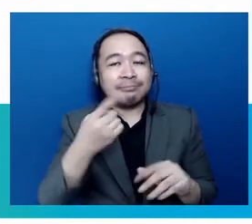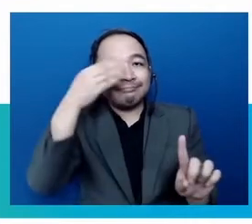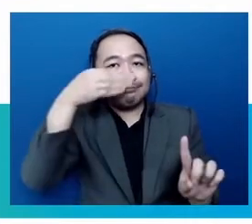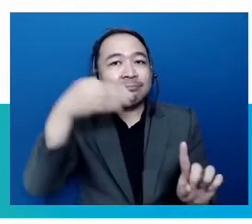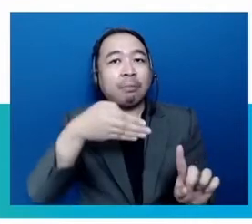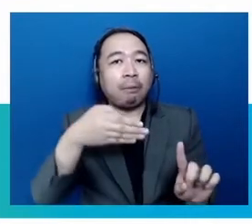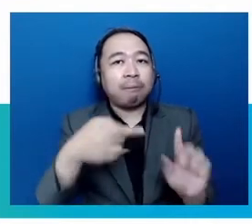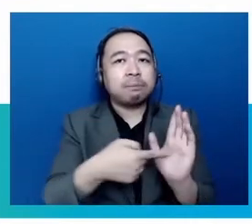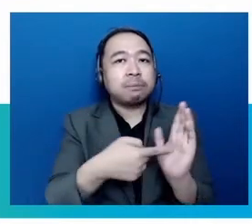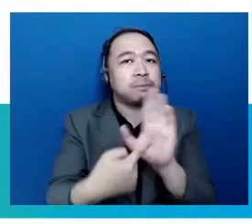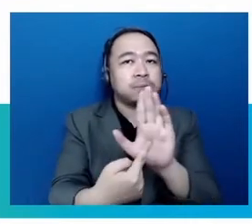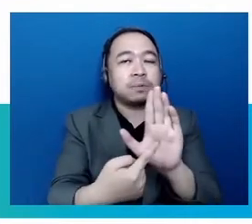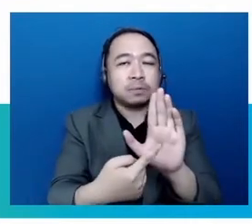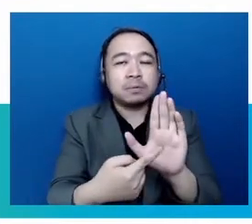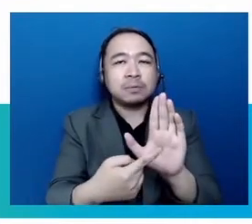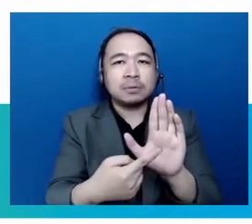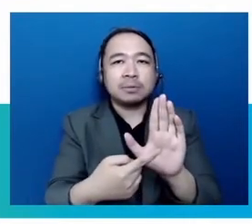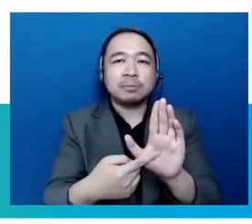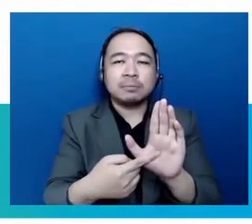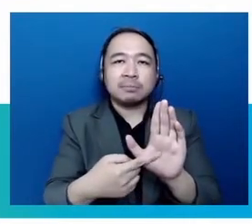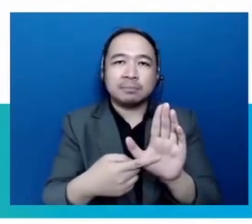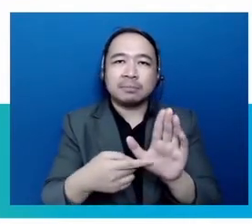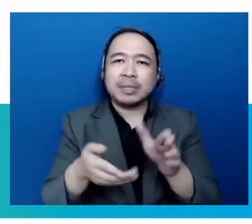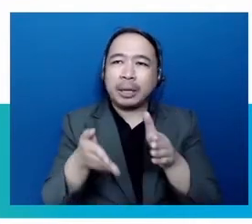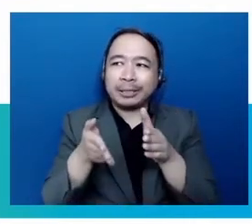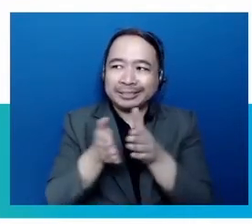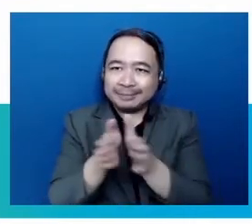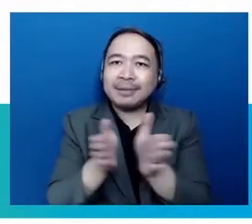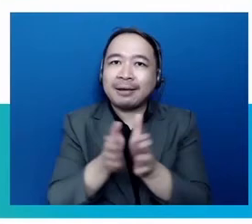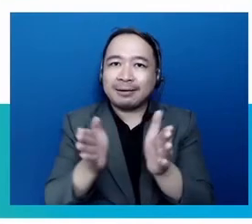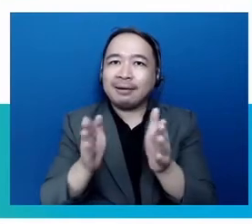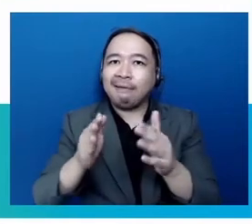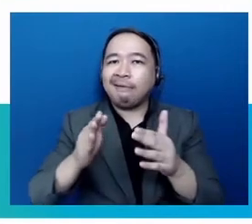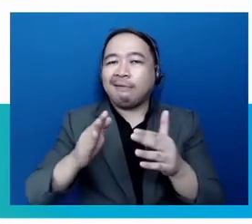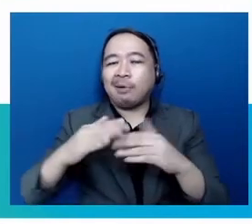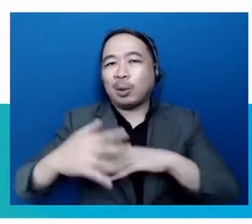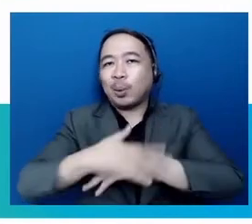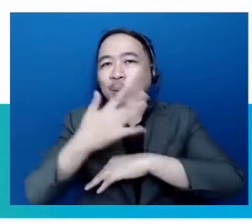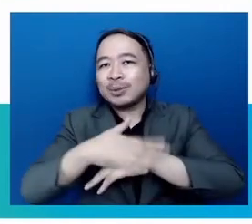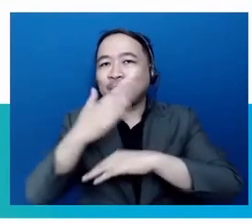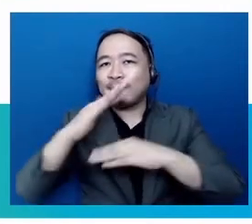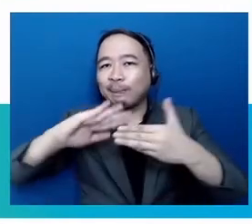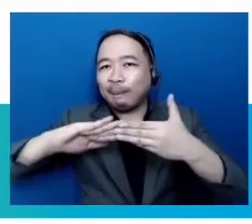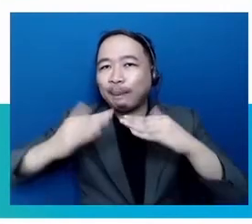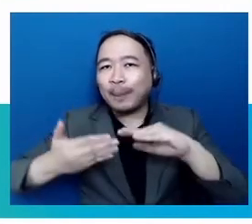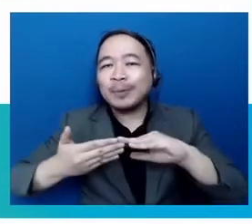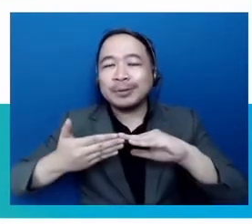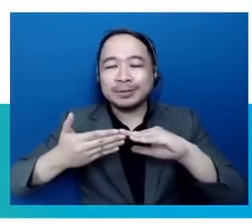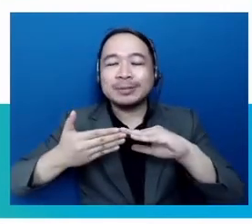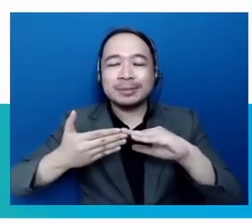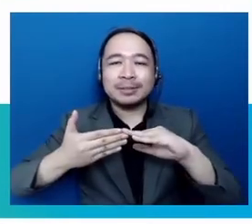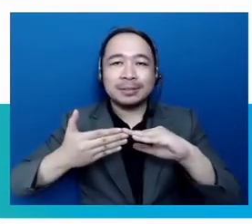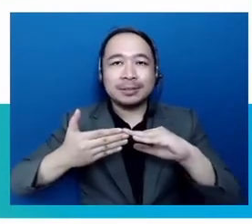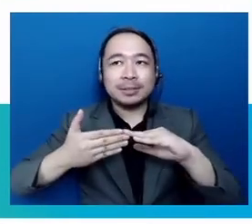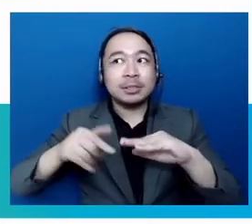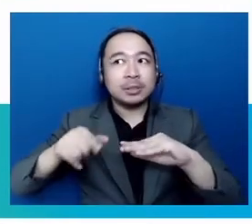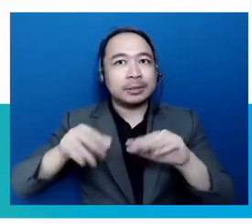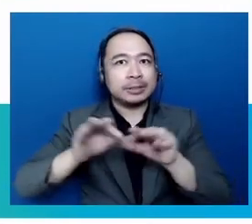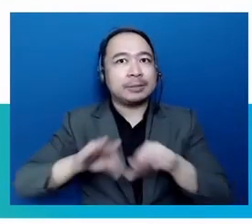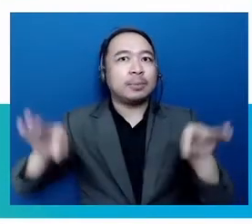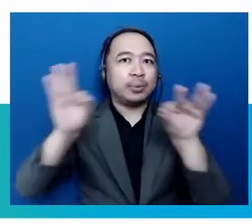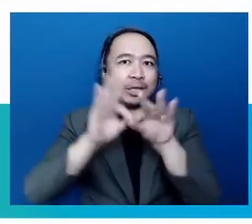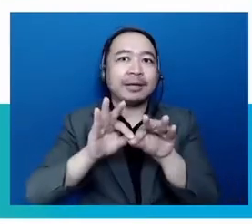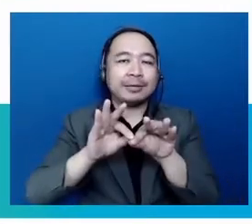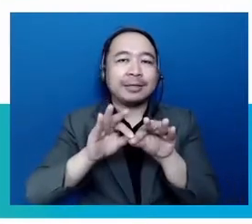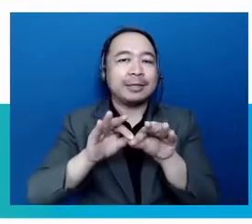we talk a lot about coastal populations, and of course, this is important for small island